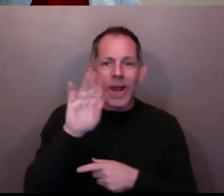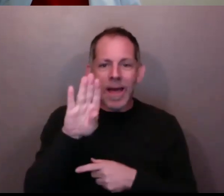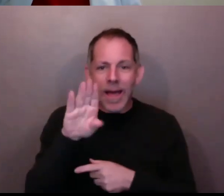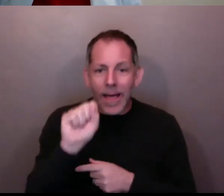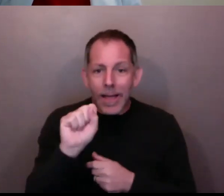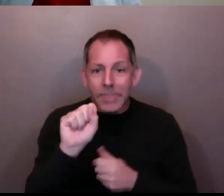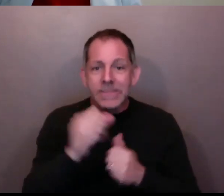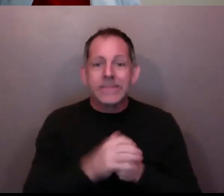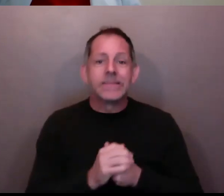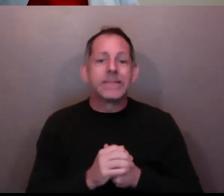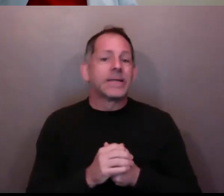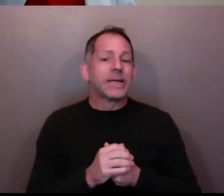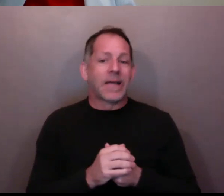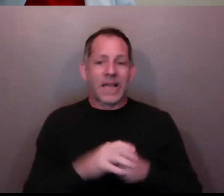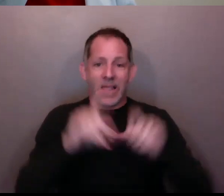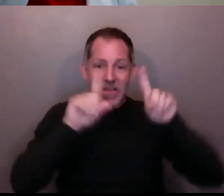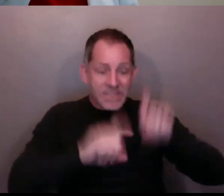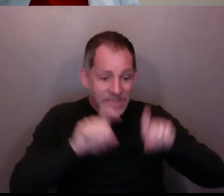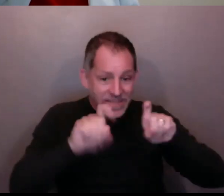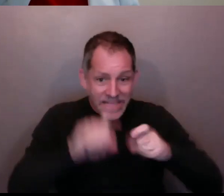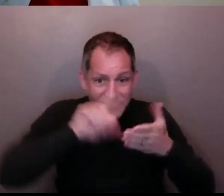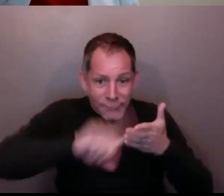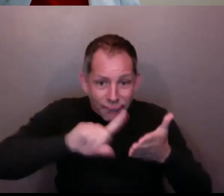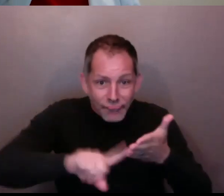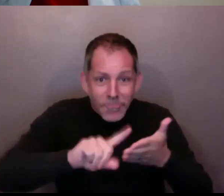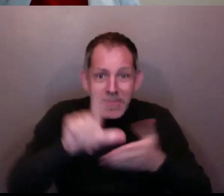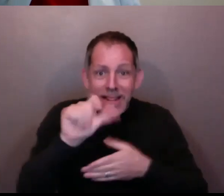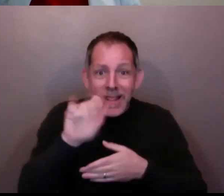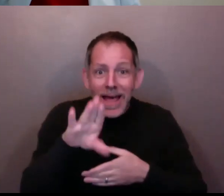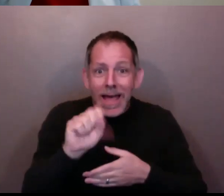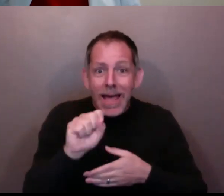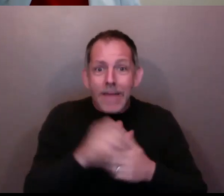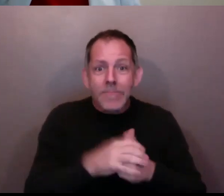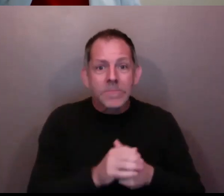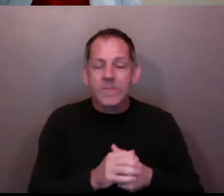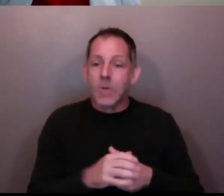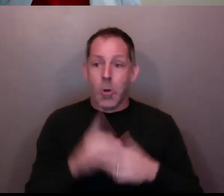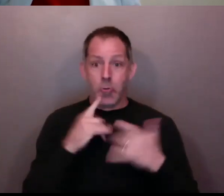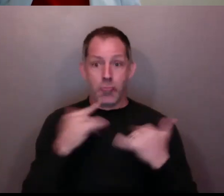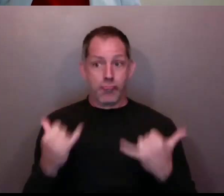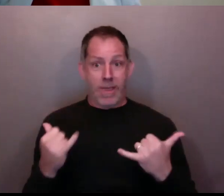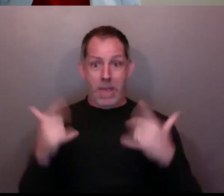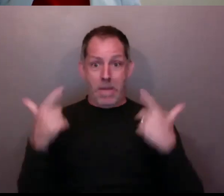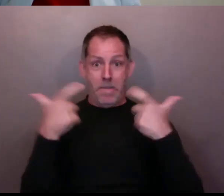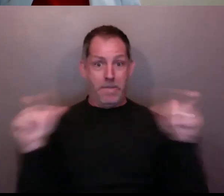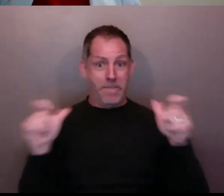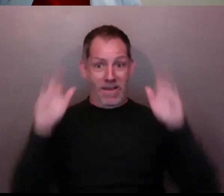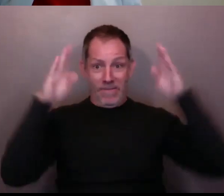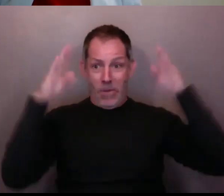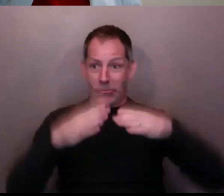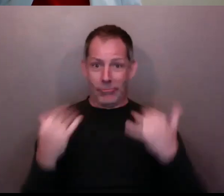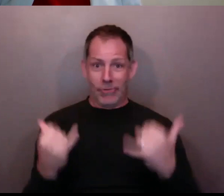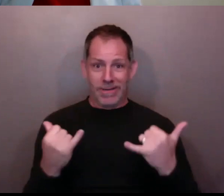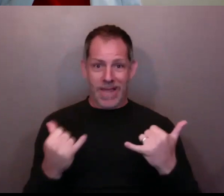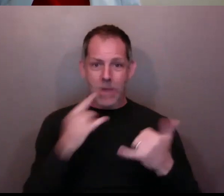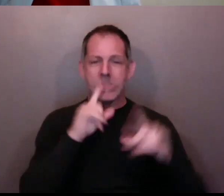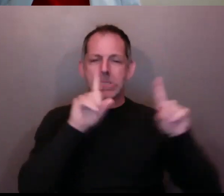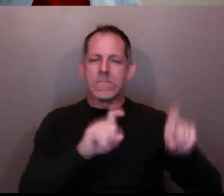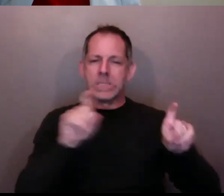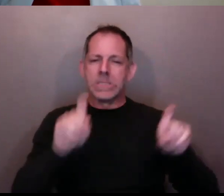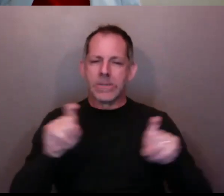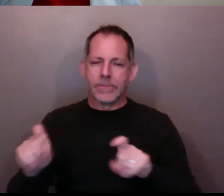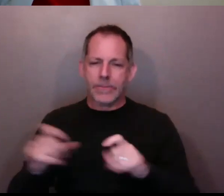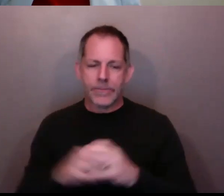testing operations, which is our biggest thing that we're doing now. They've also worked at the warehouse. We're